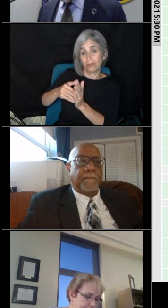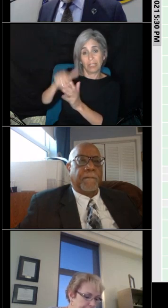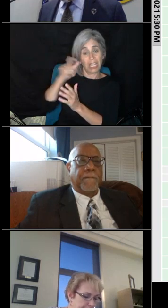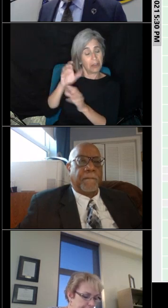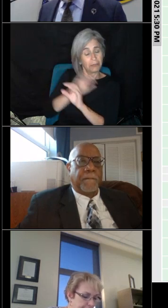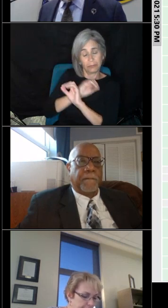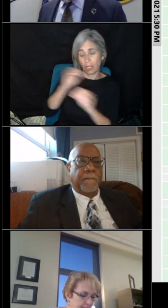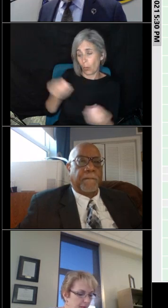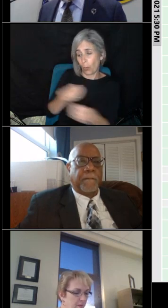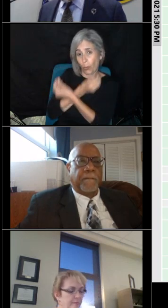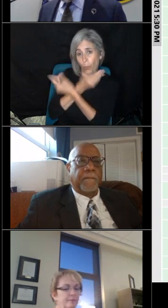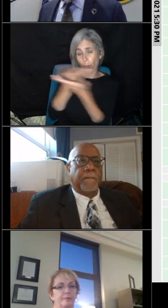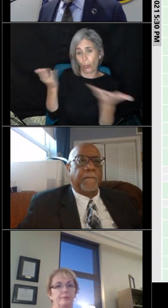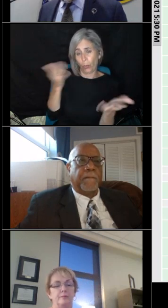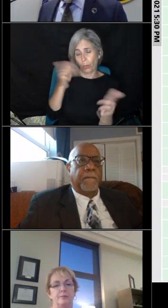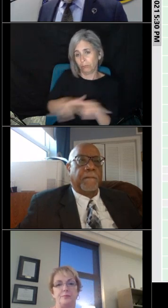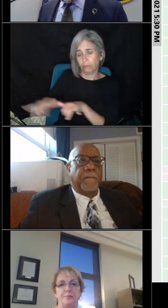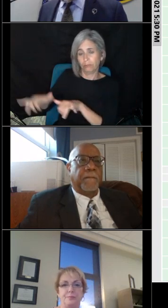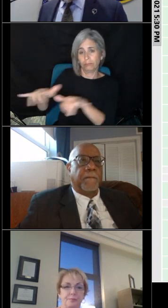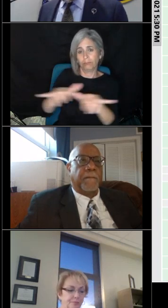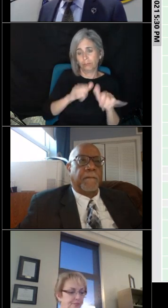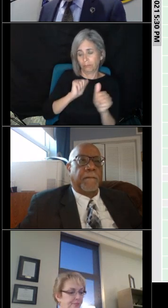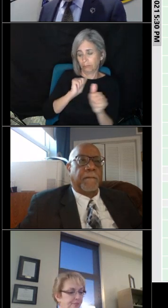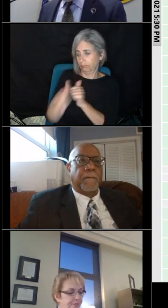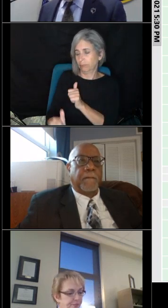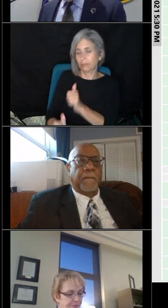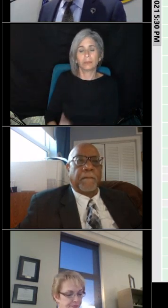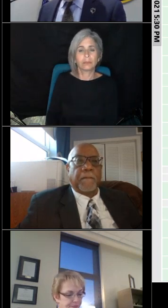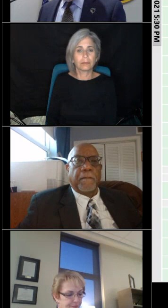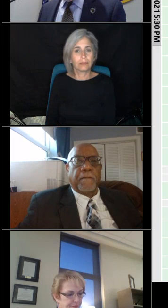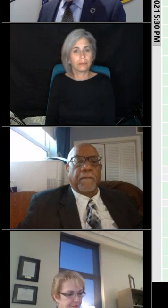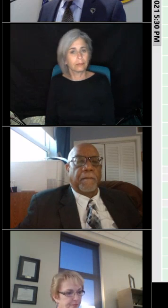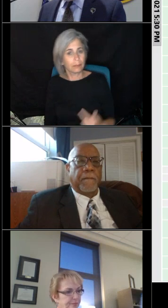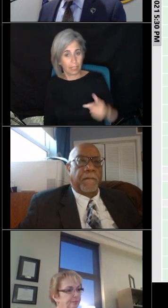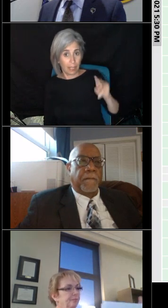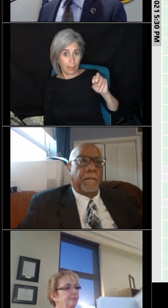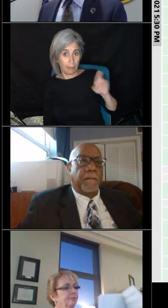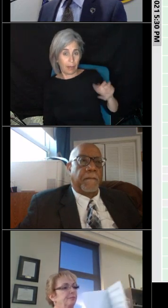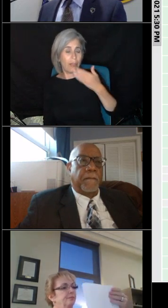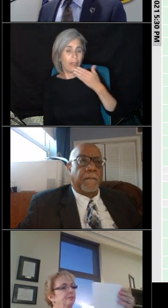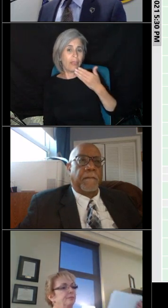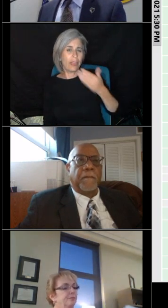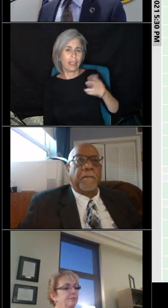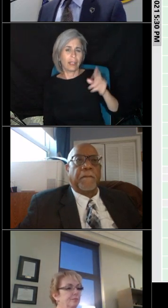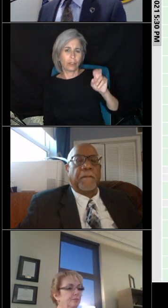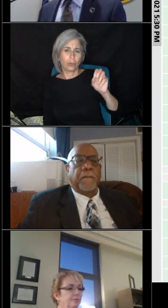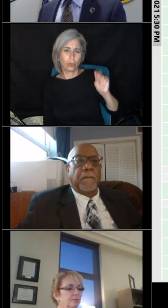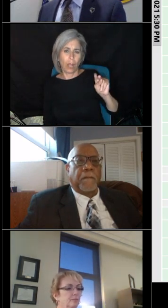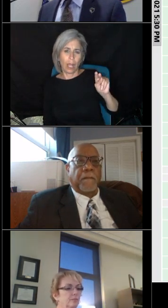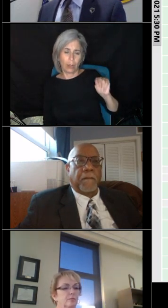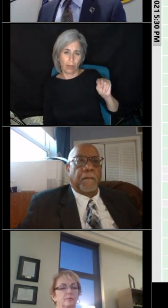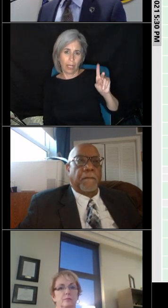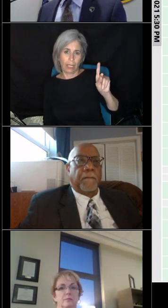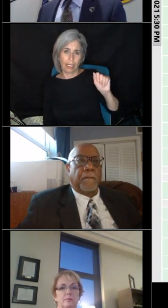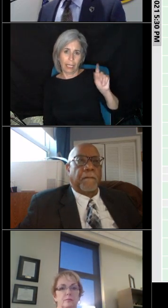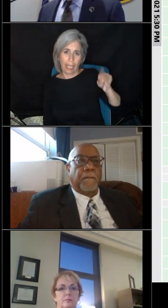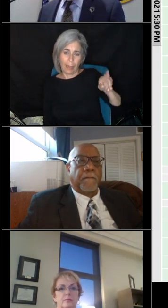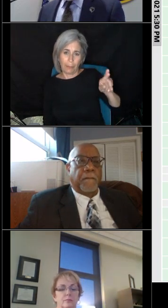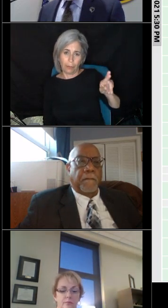none, motion passes unanimously. And, I'd like to thank Ron Tapper for putting us into the right